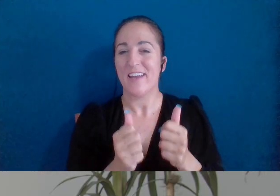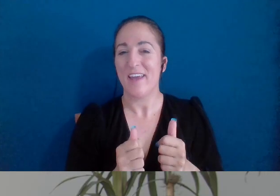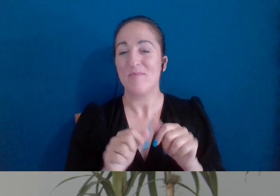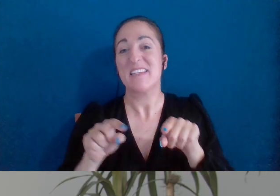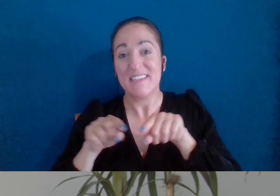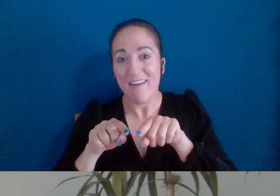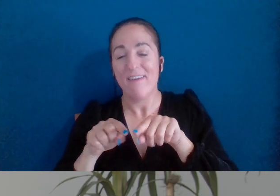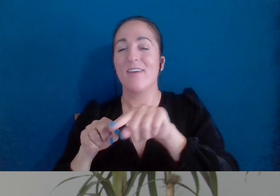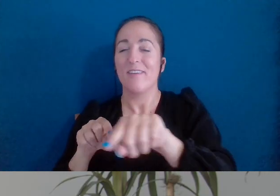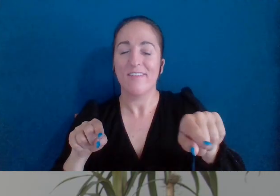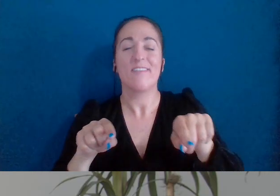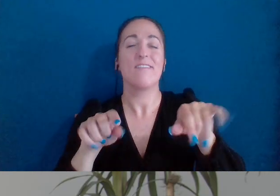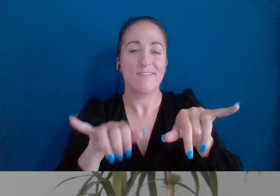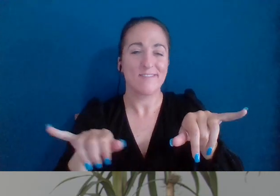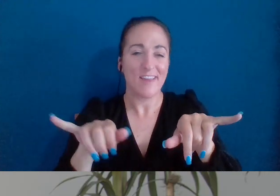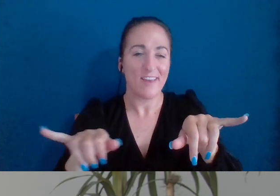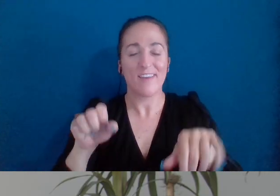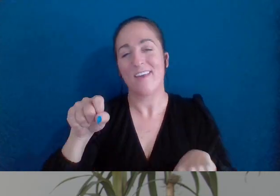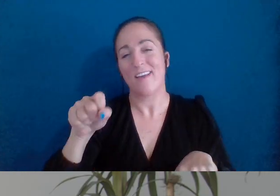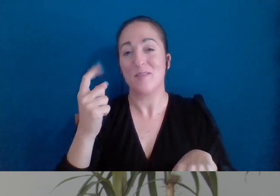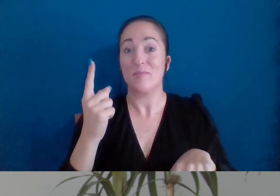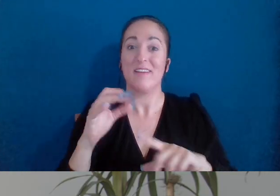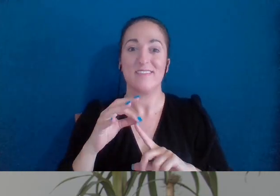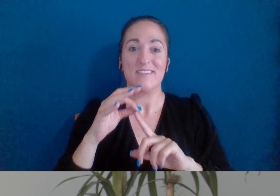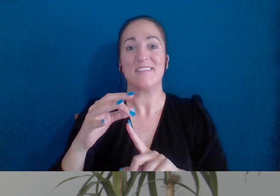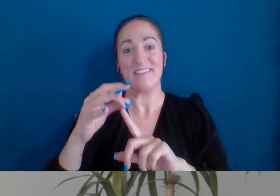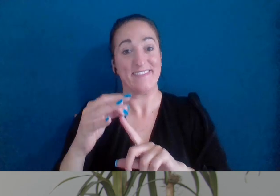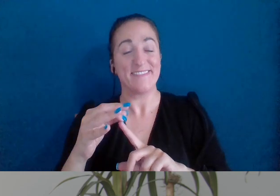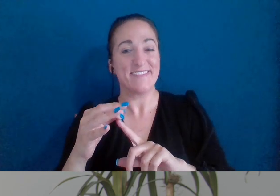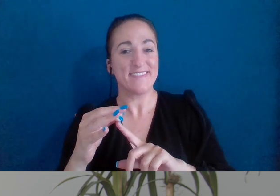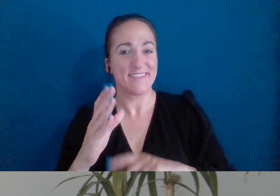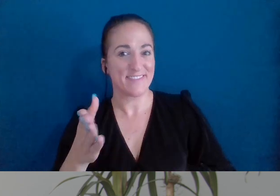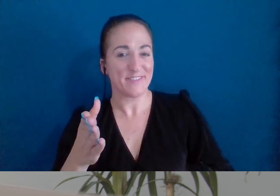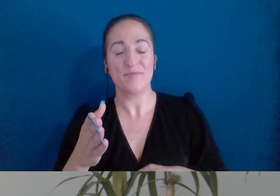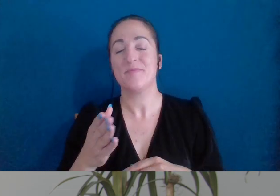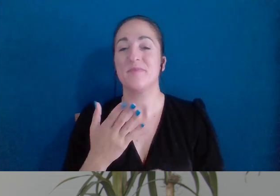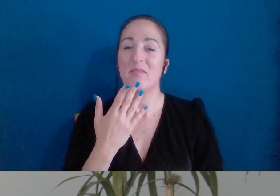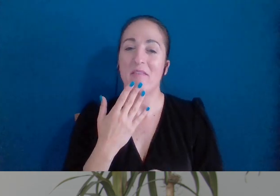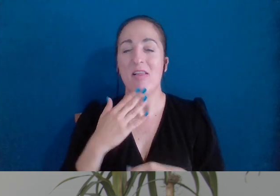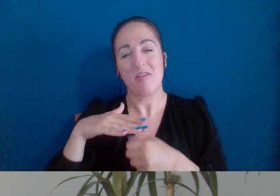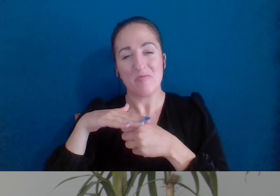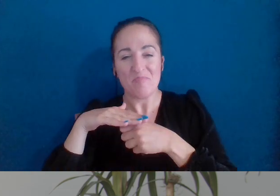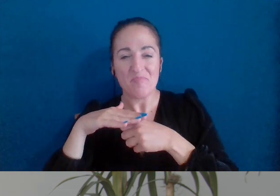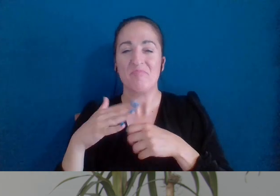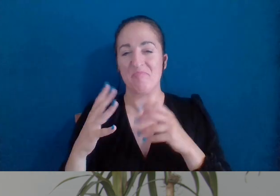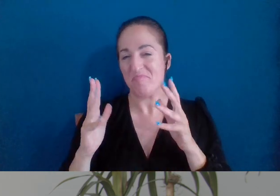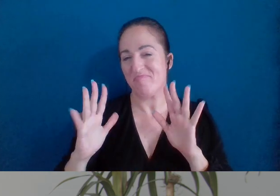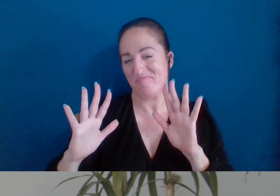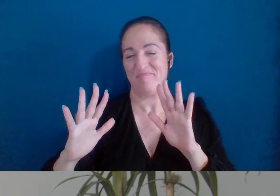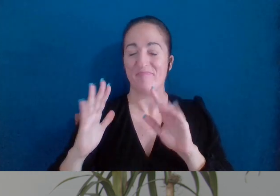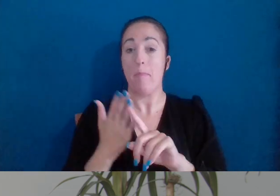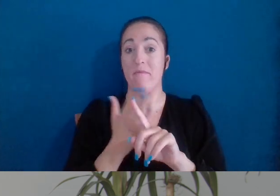Okay, so I'm gonna show you, we colored this much together, and I'm gonna show you what we